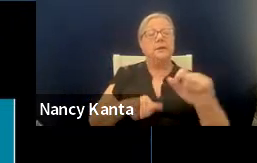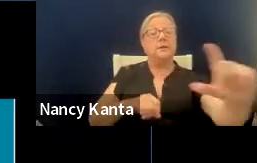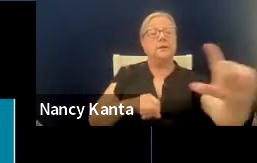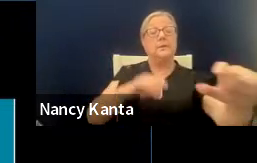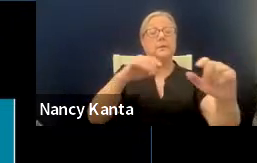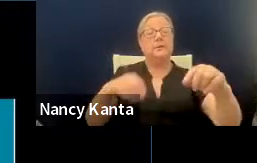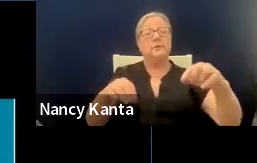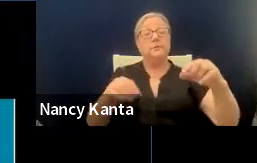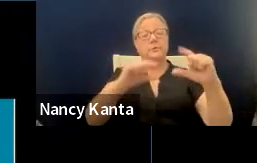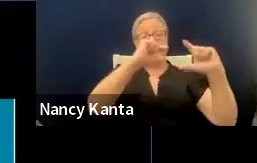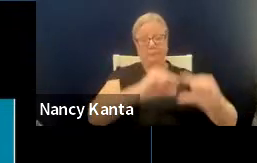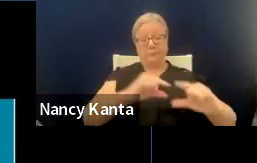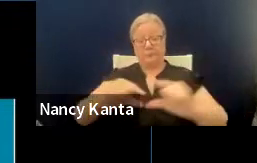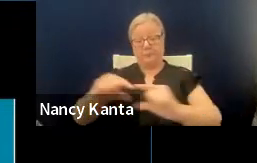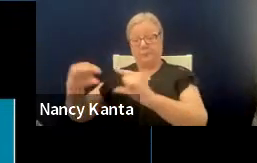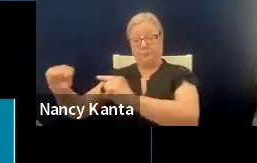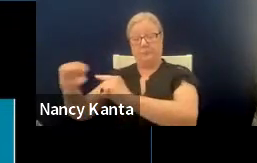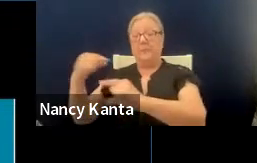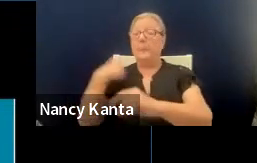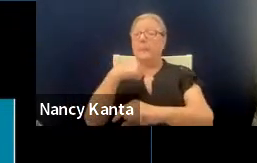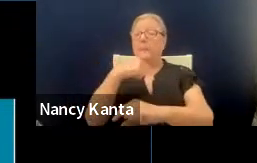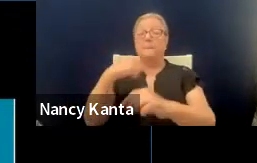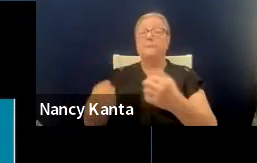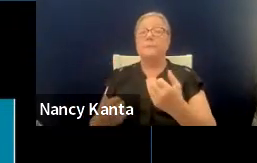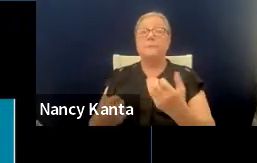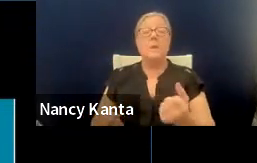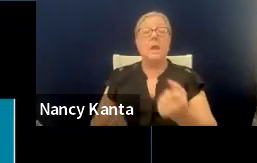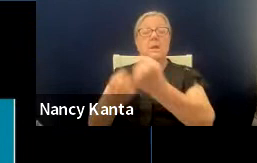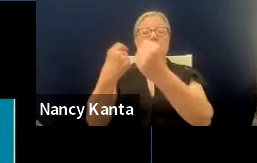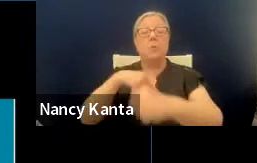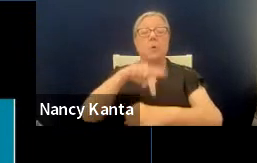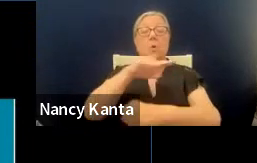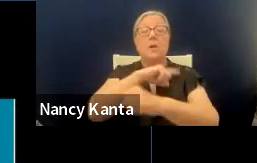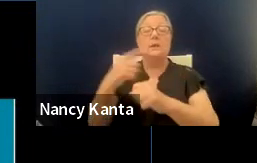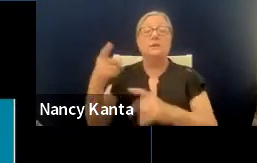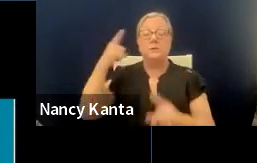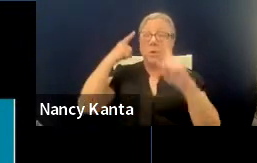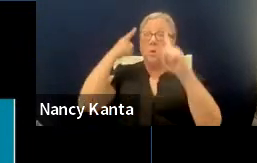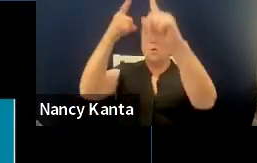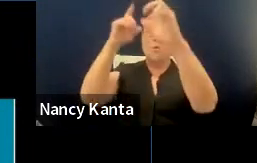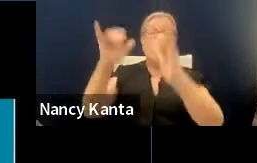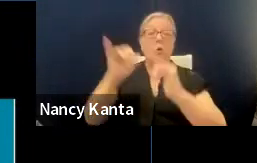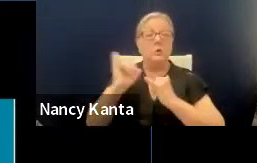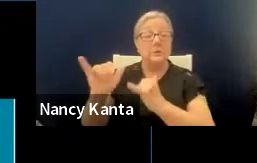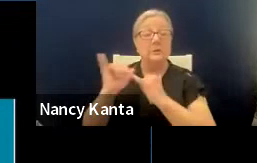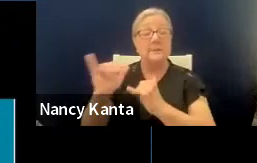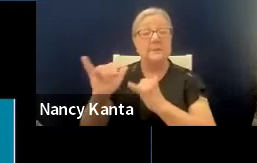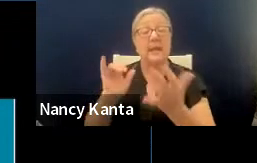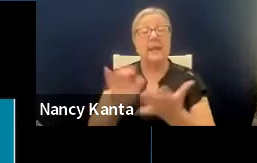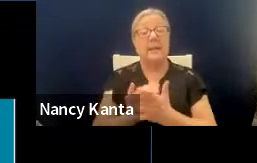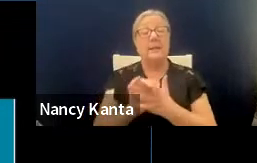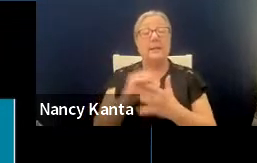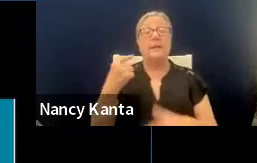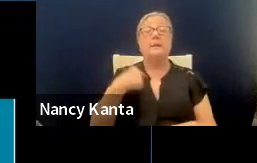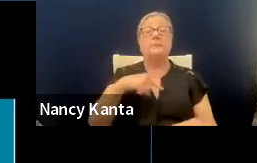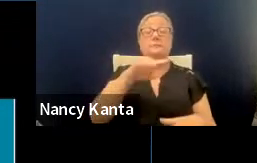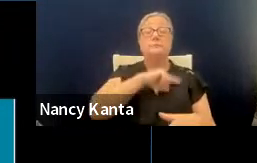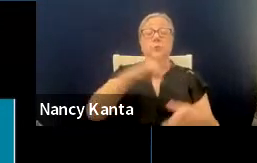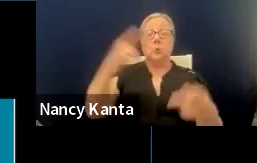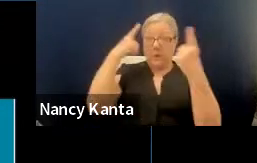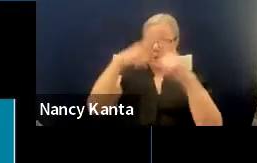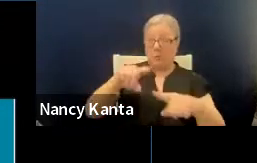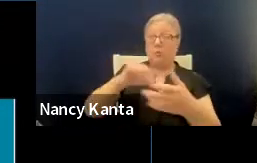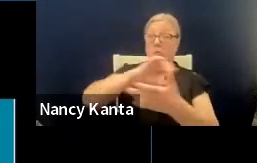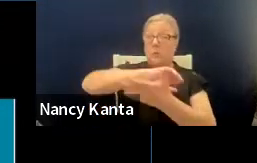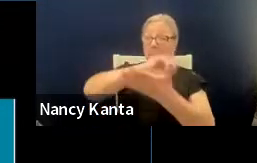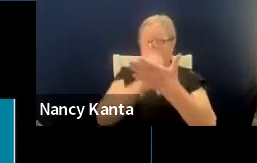respective disciplines in order that we would be aiming for the same thing and that we can achieve a holistic design for